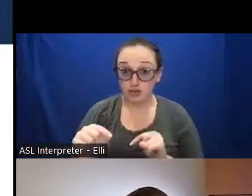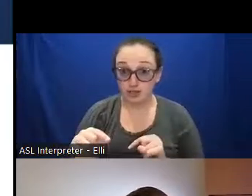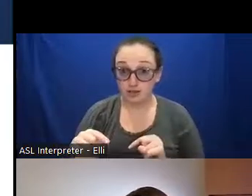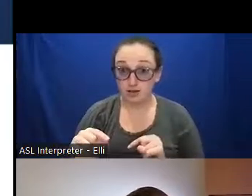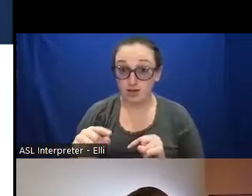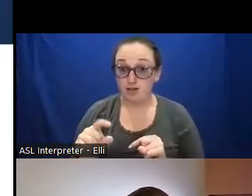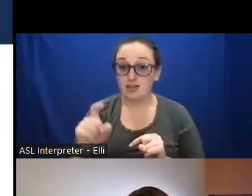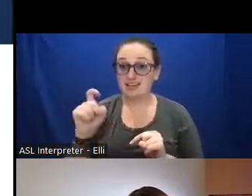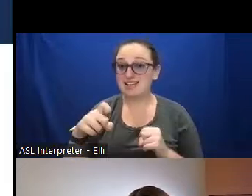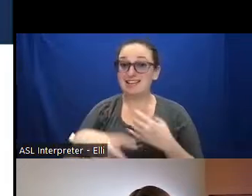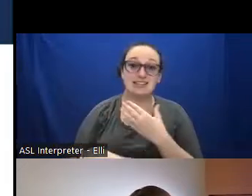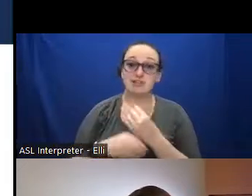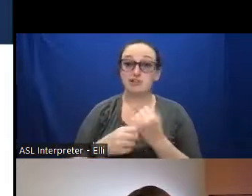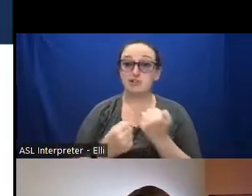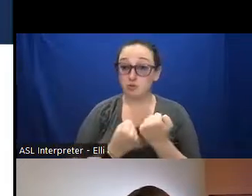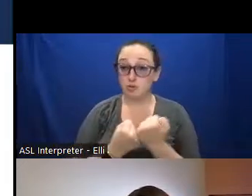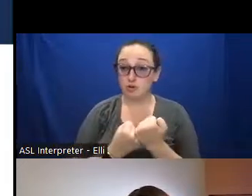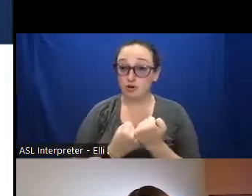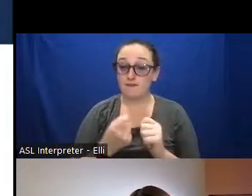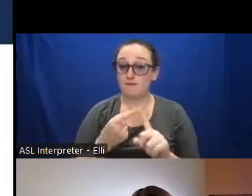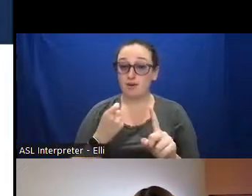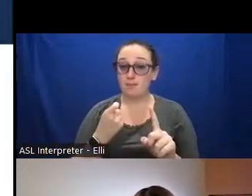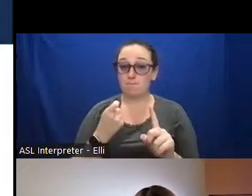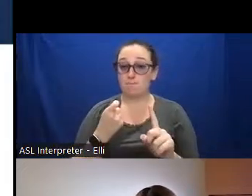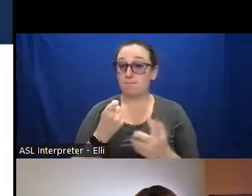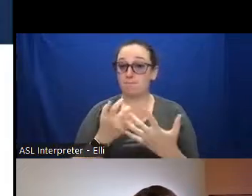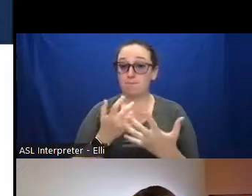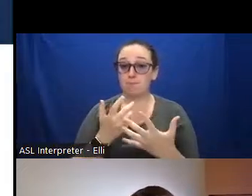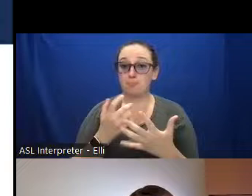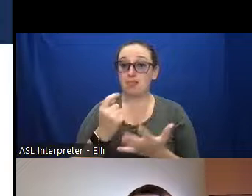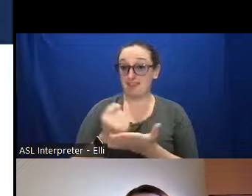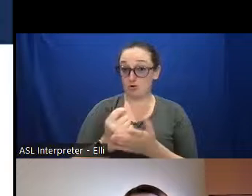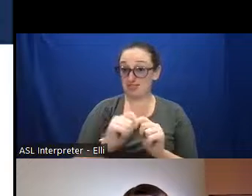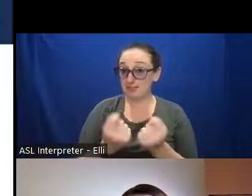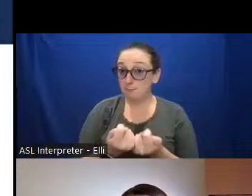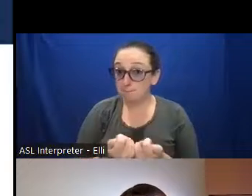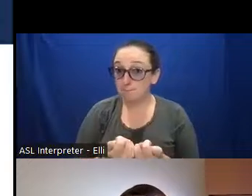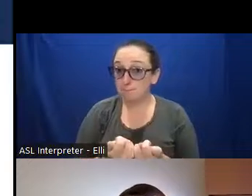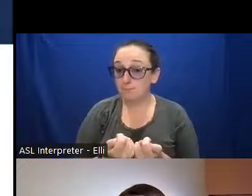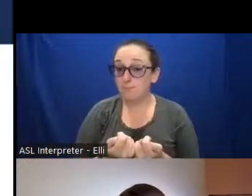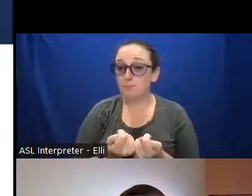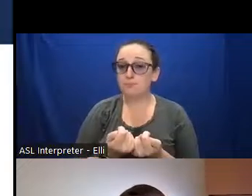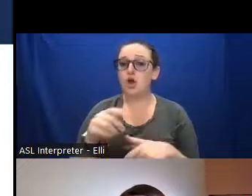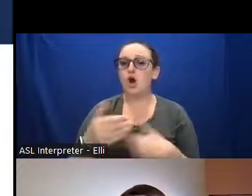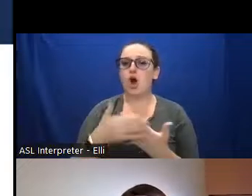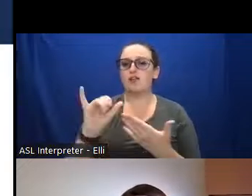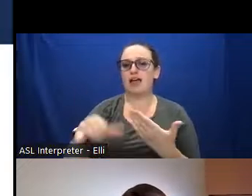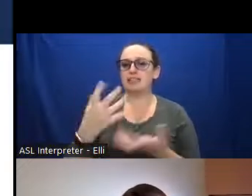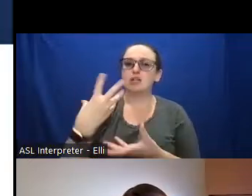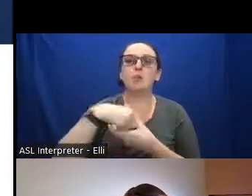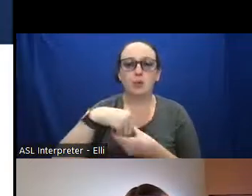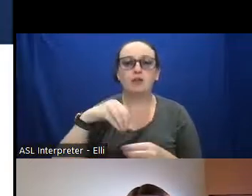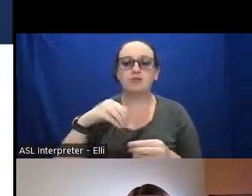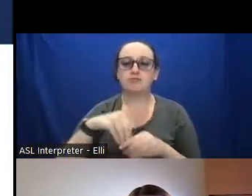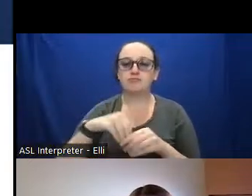they need additional support from, the therapy team. All of those things are included in the medical